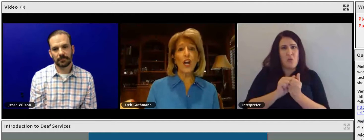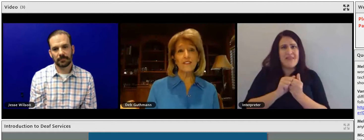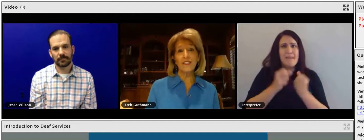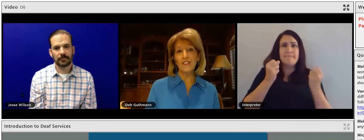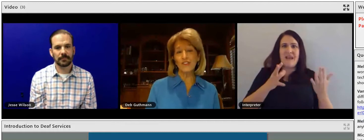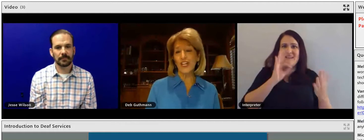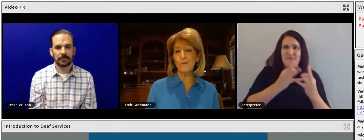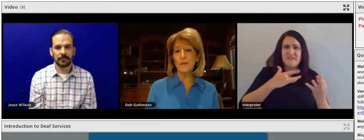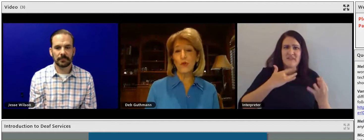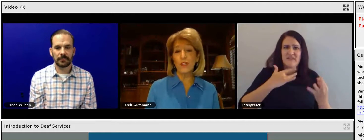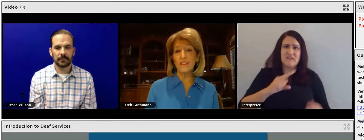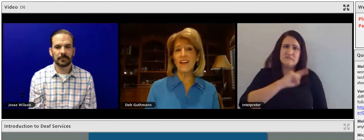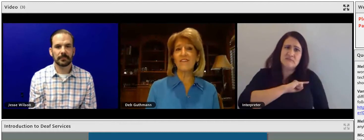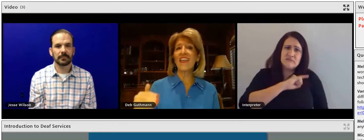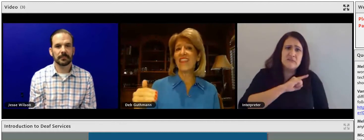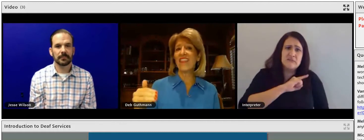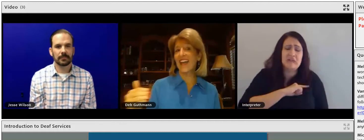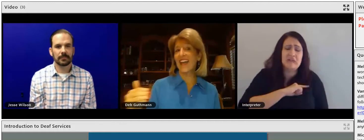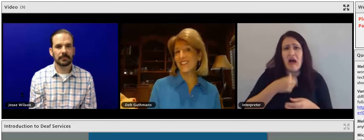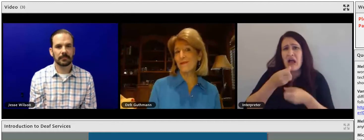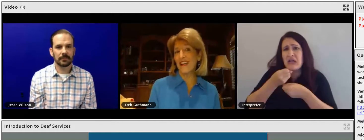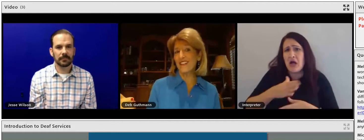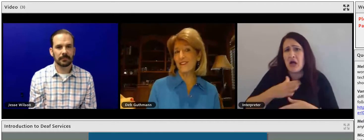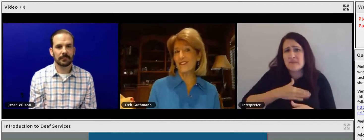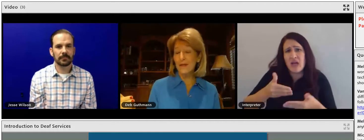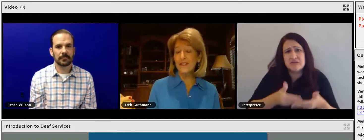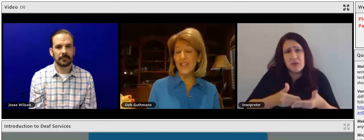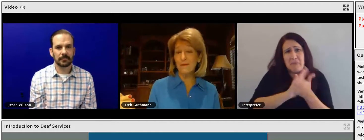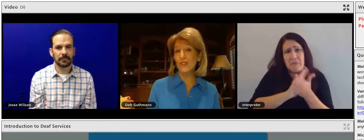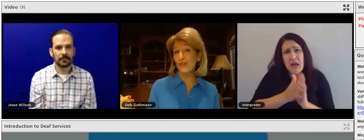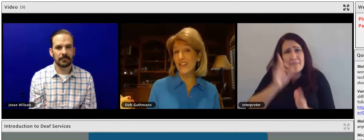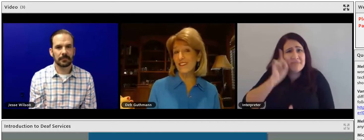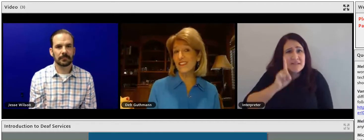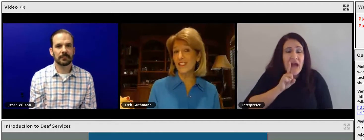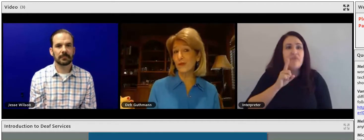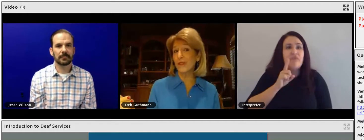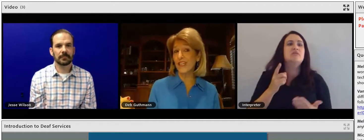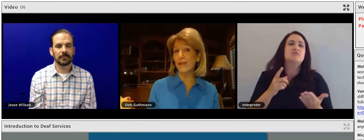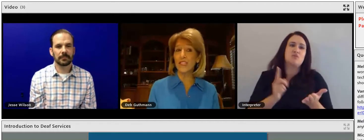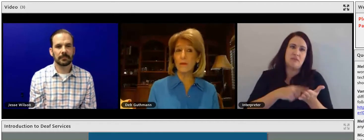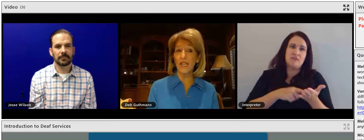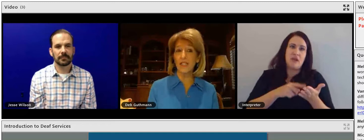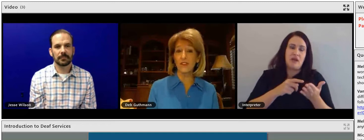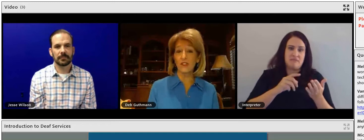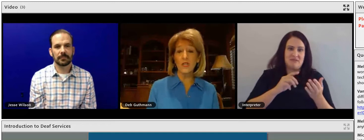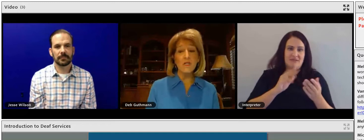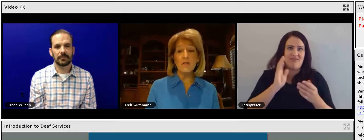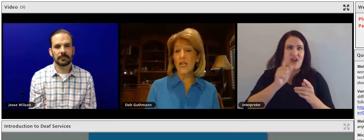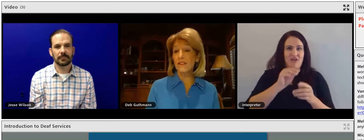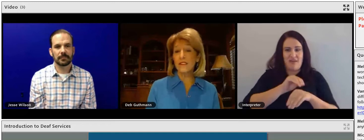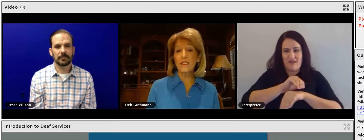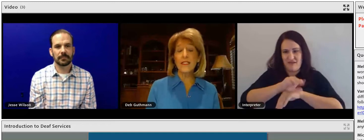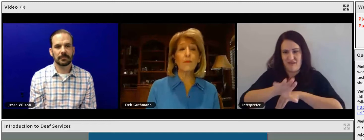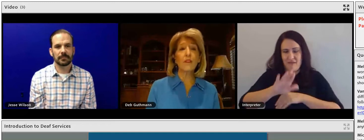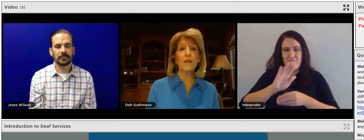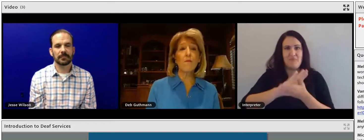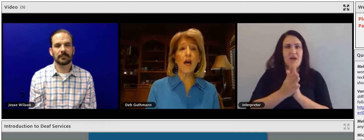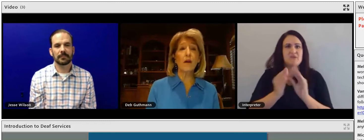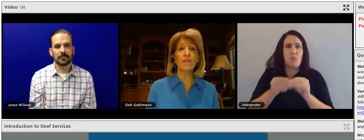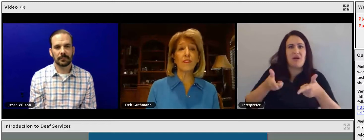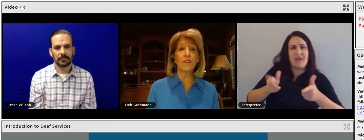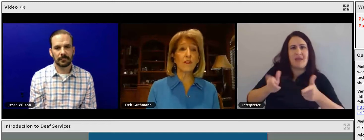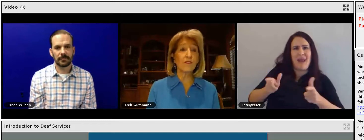guilt for causing their child to be born deaf. That can sometimes translate into enabling behavior.